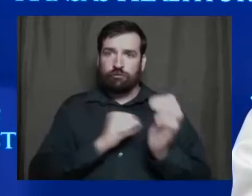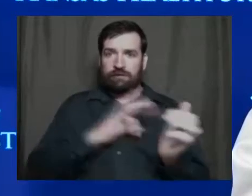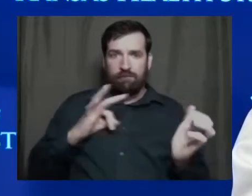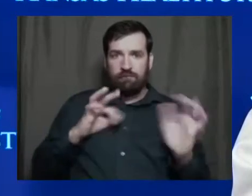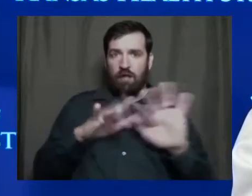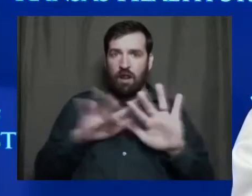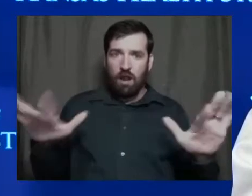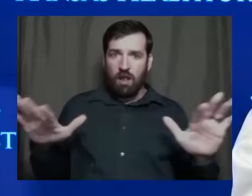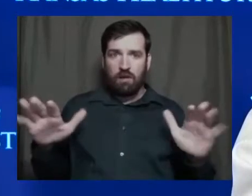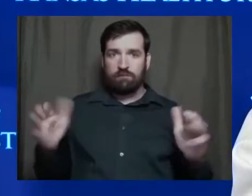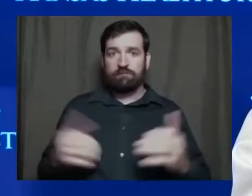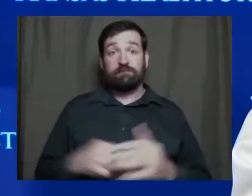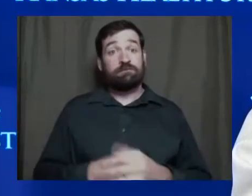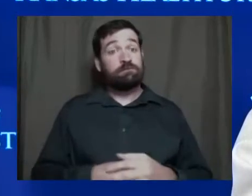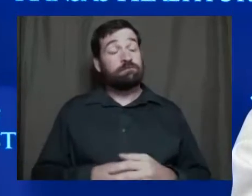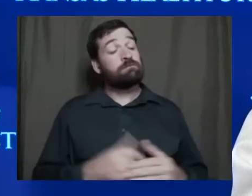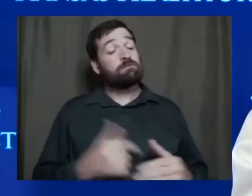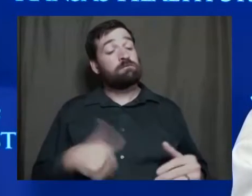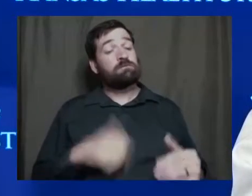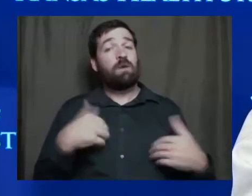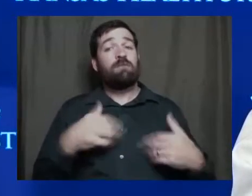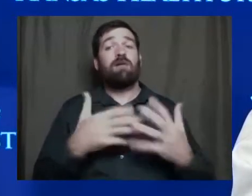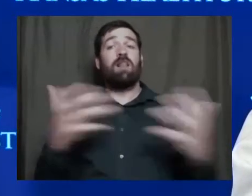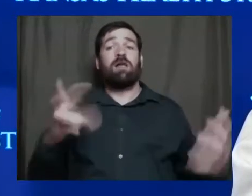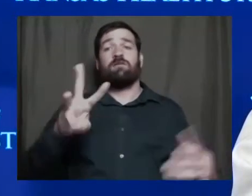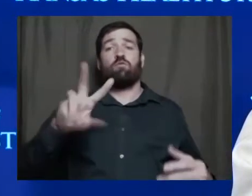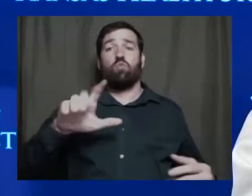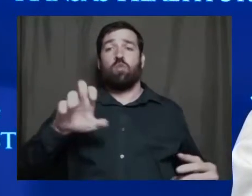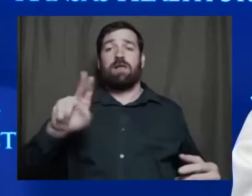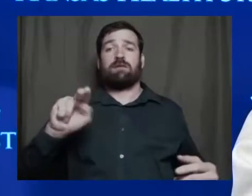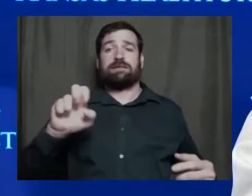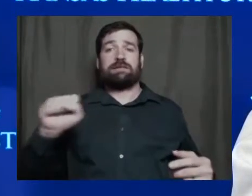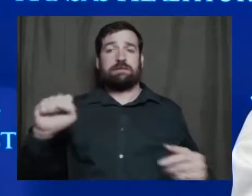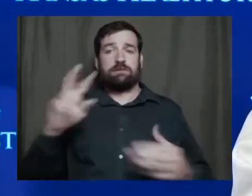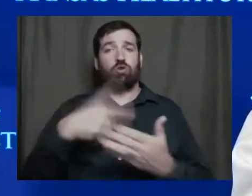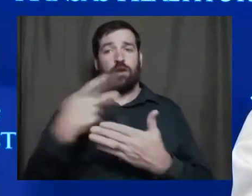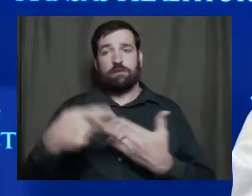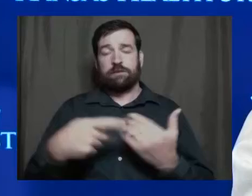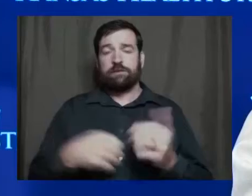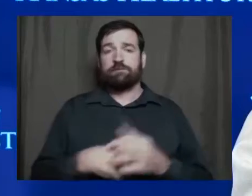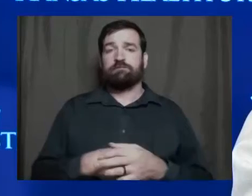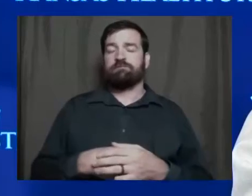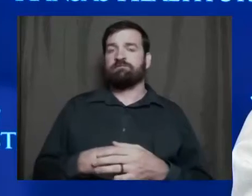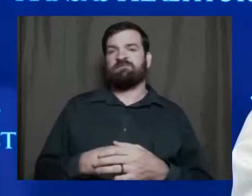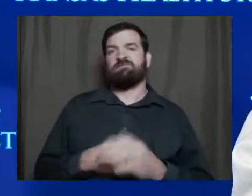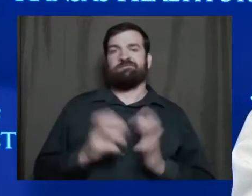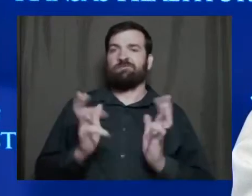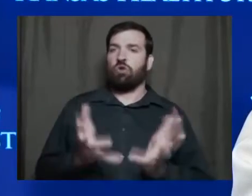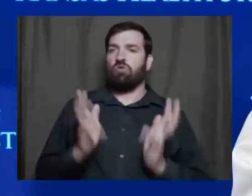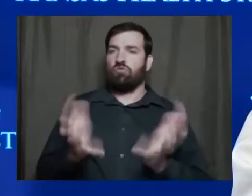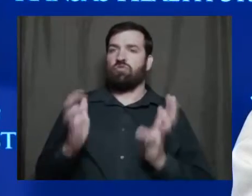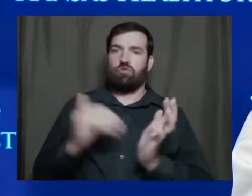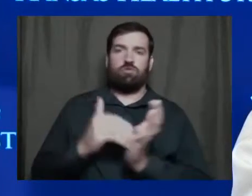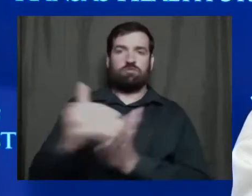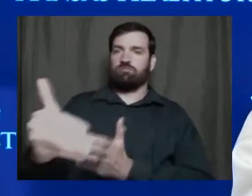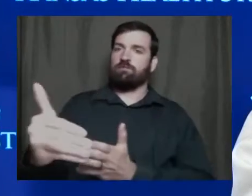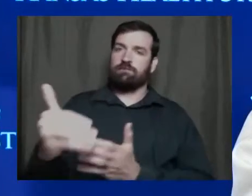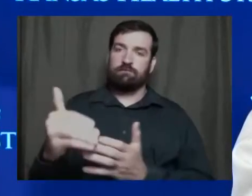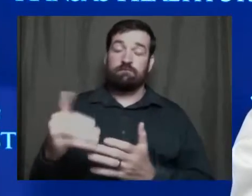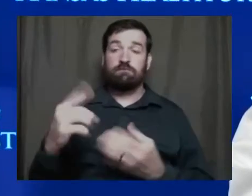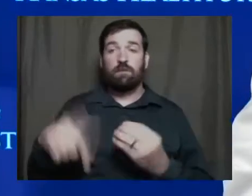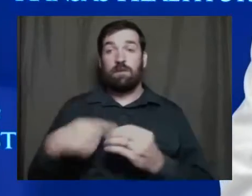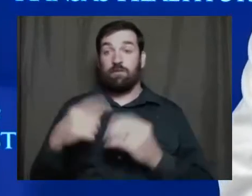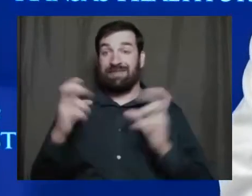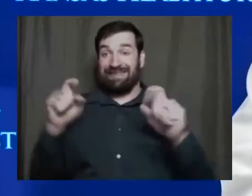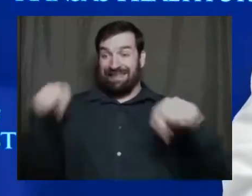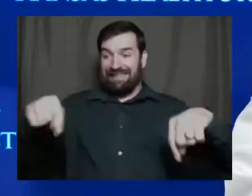Yeah, we have a lot of wellness programs that we talk to. We just talk constantly about this, and I think